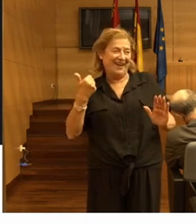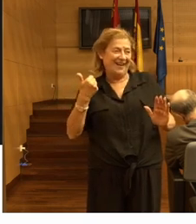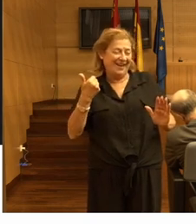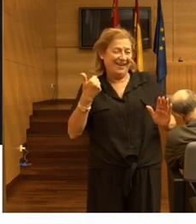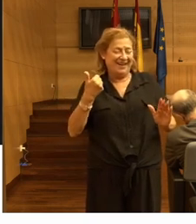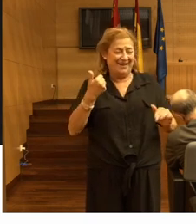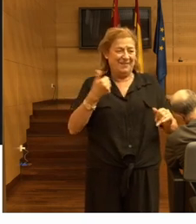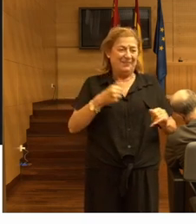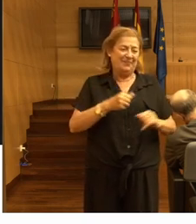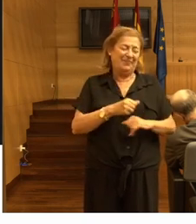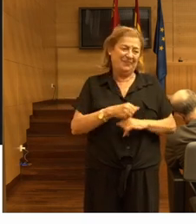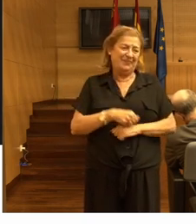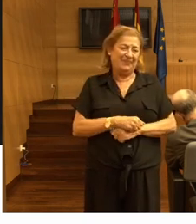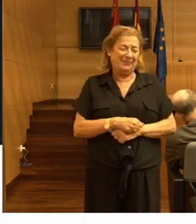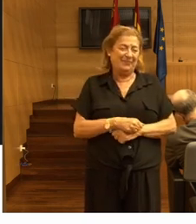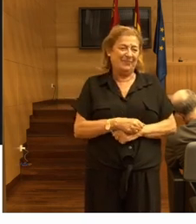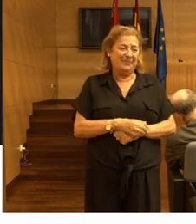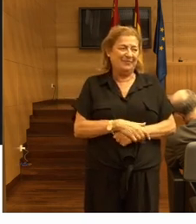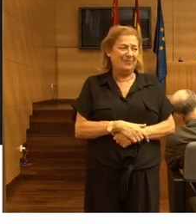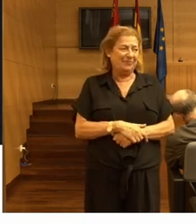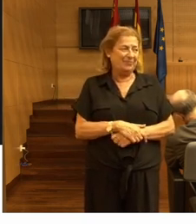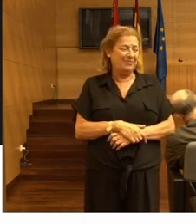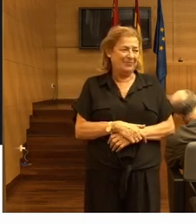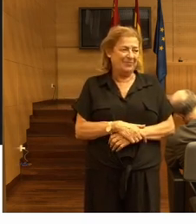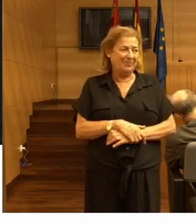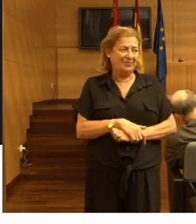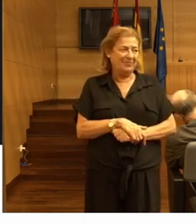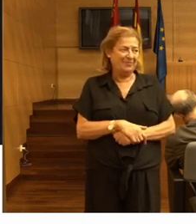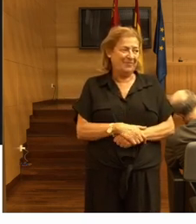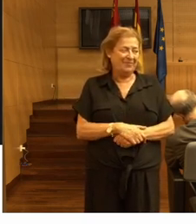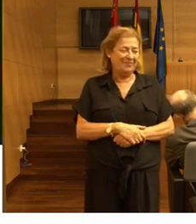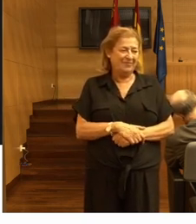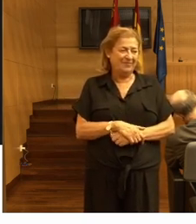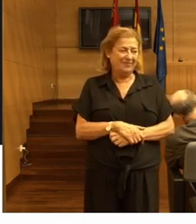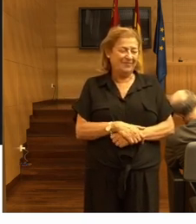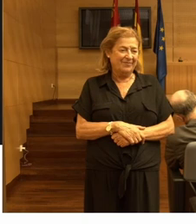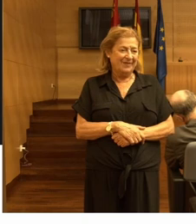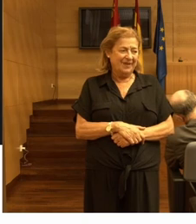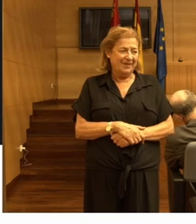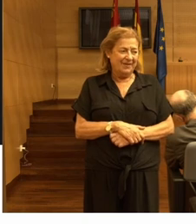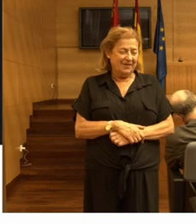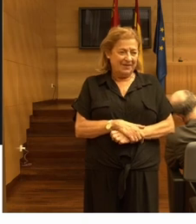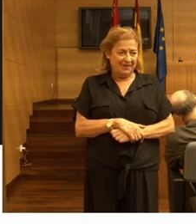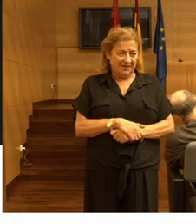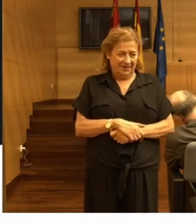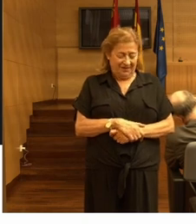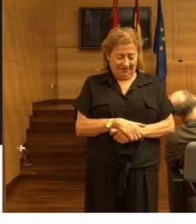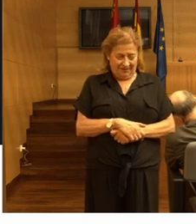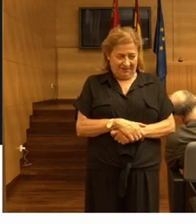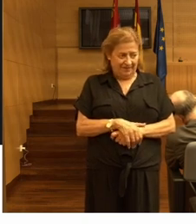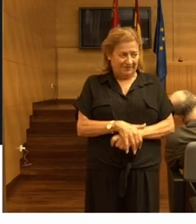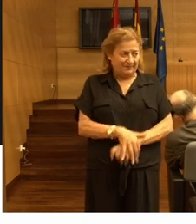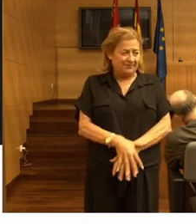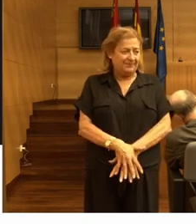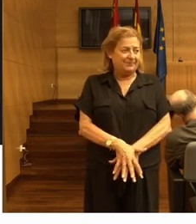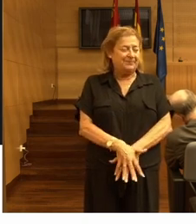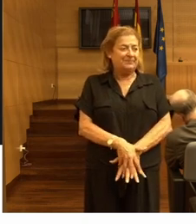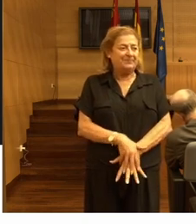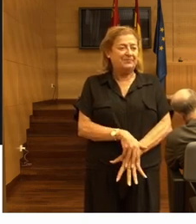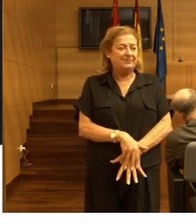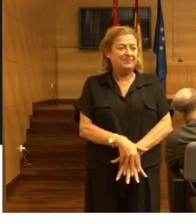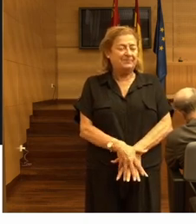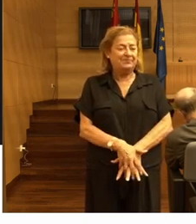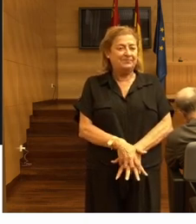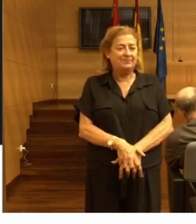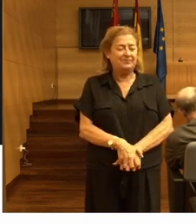restricciones muy bien por mi creo que lo que es absolutamente crucial es la liderazgo y si vas a viaje